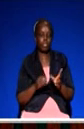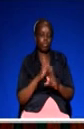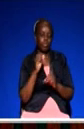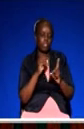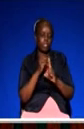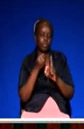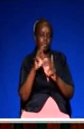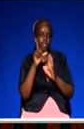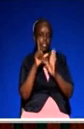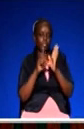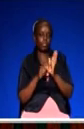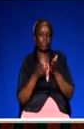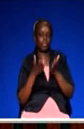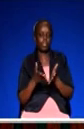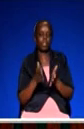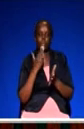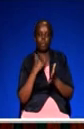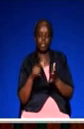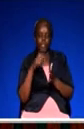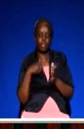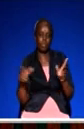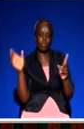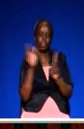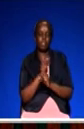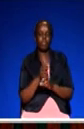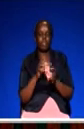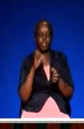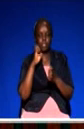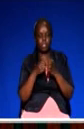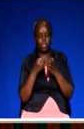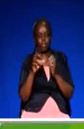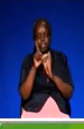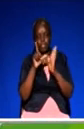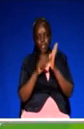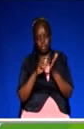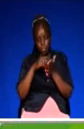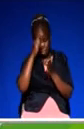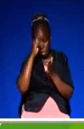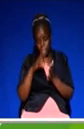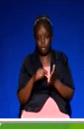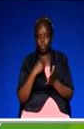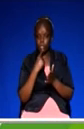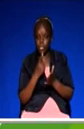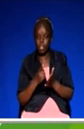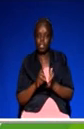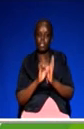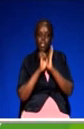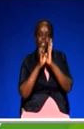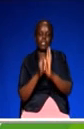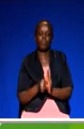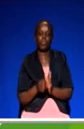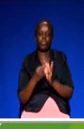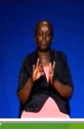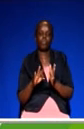objectives that I want us to achieve. One, by the end of the lesson, the learner should be able to state the examples of